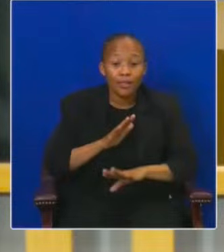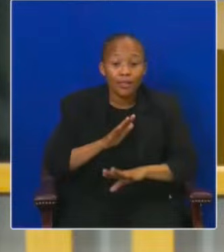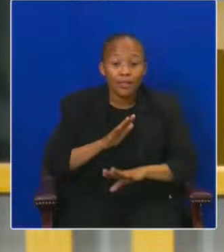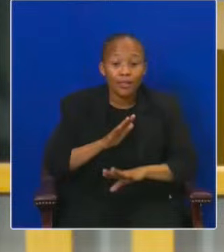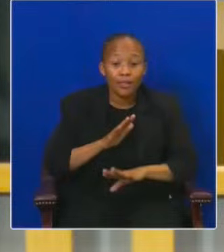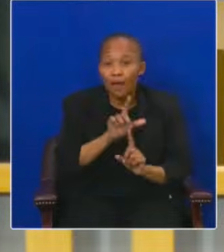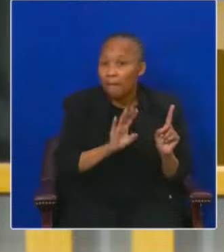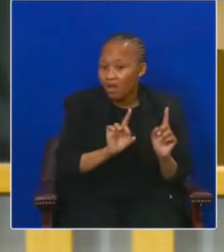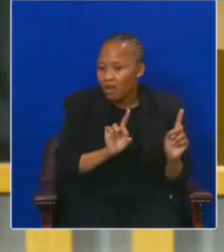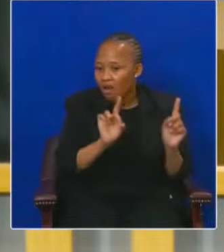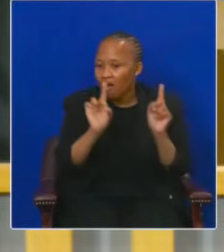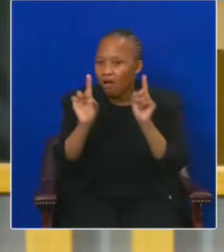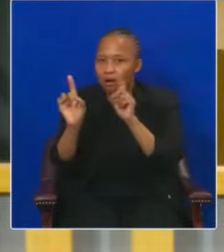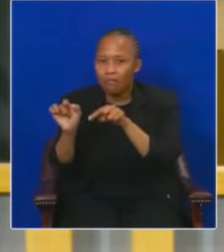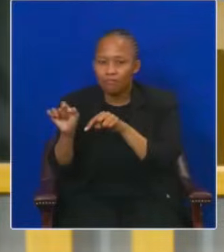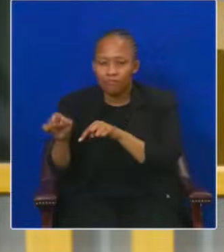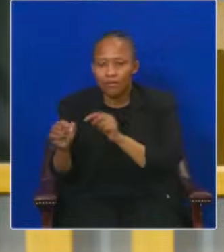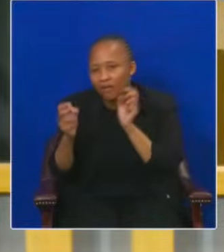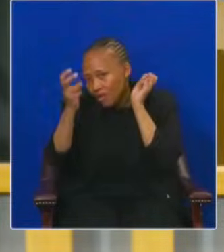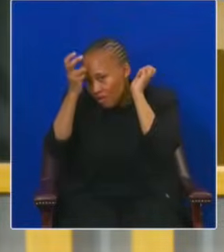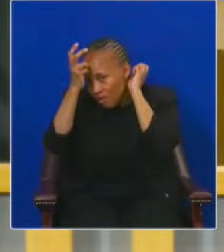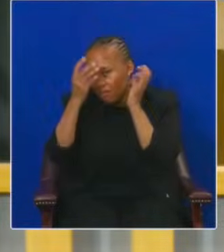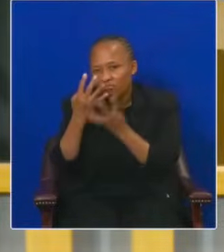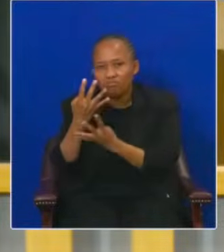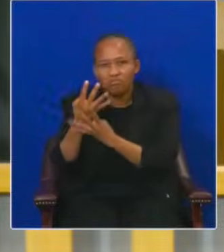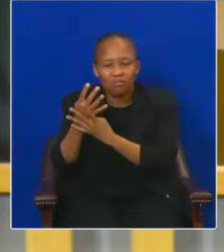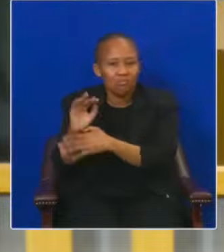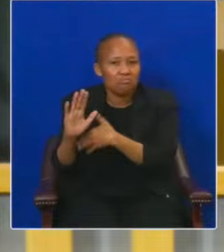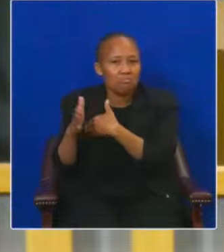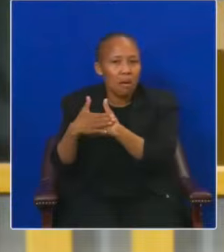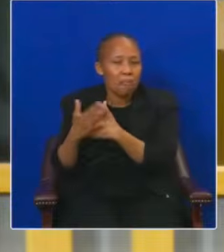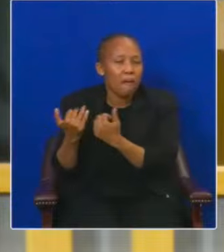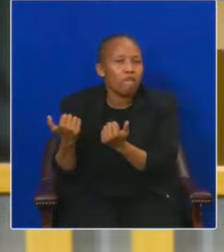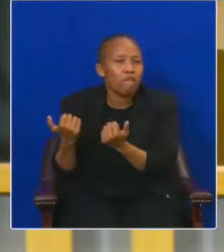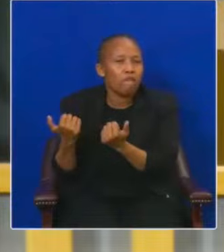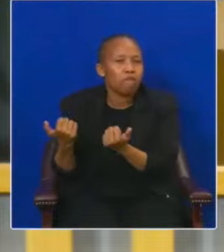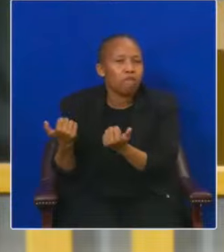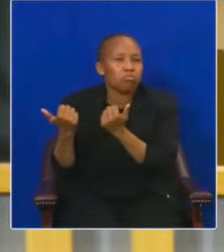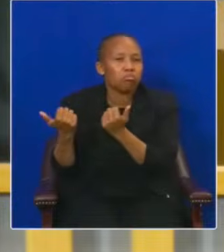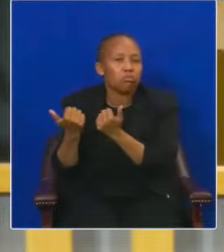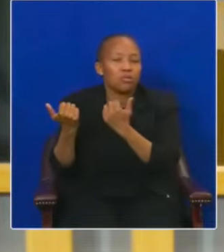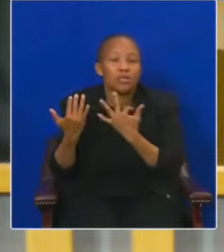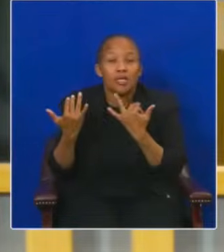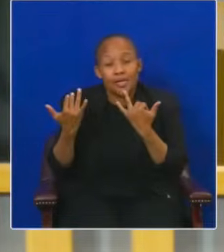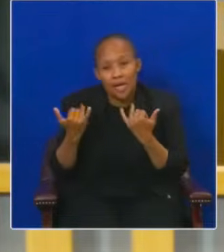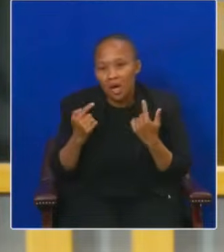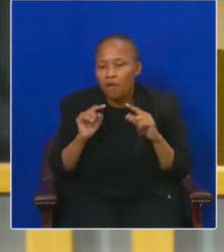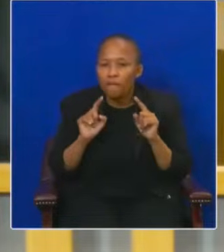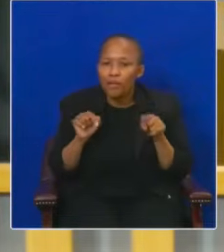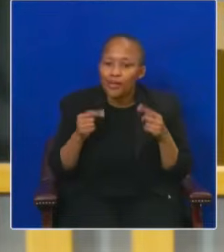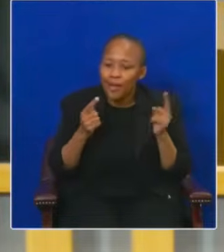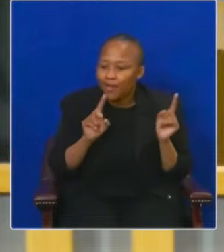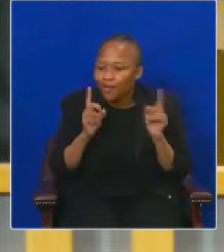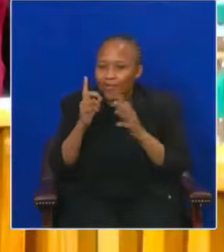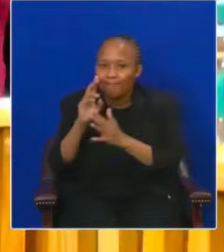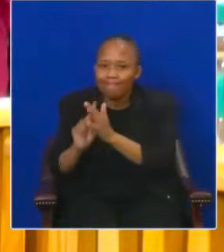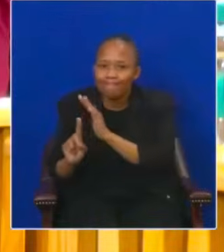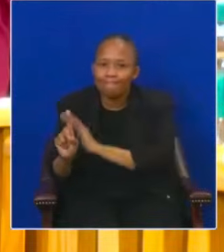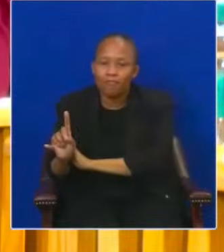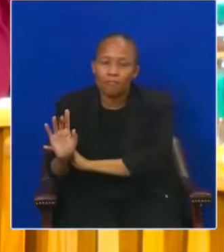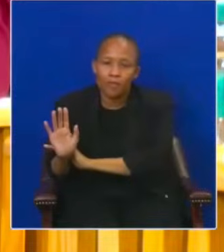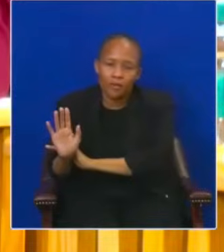closed, and they could only take the clothing. Thank you, Commissioners. Thank you.